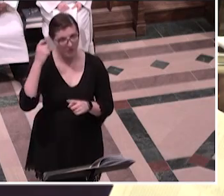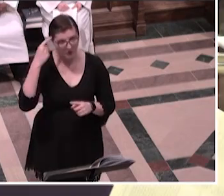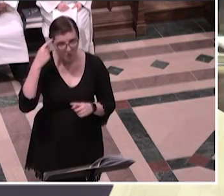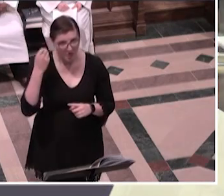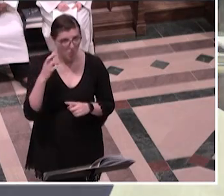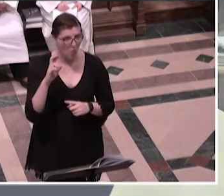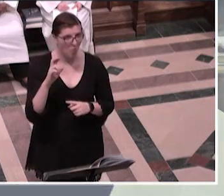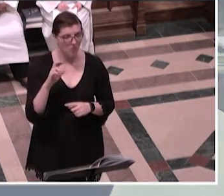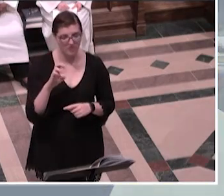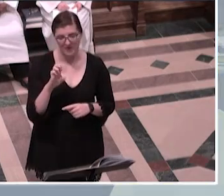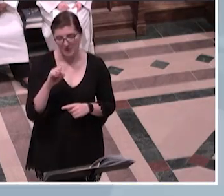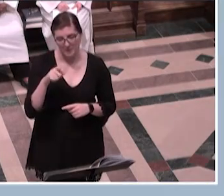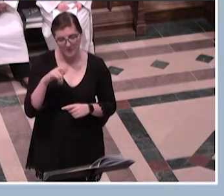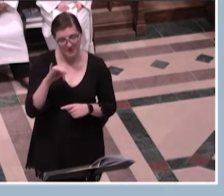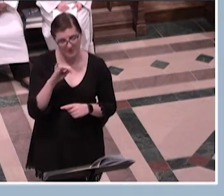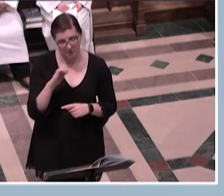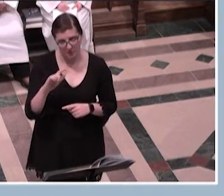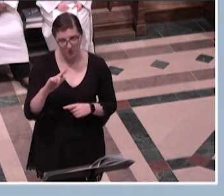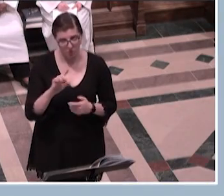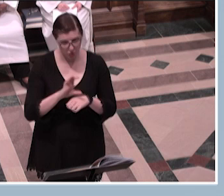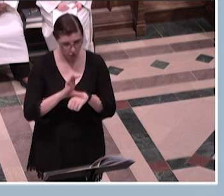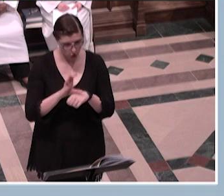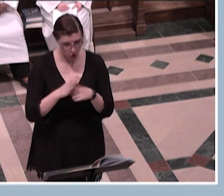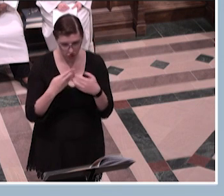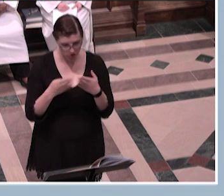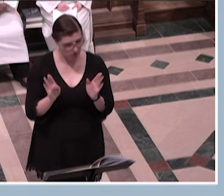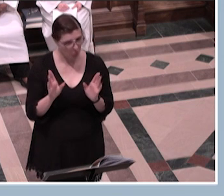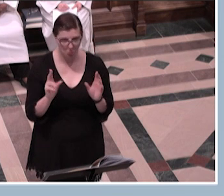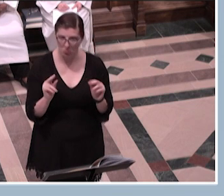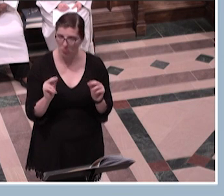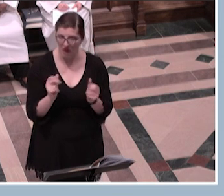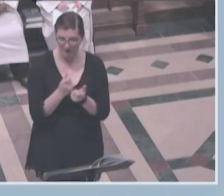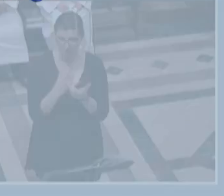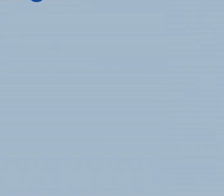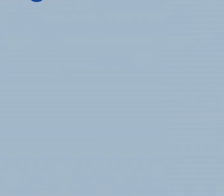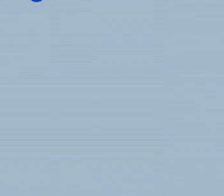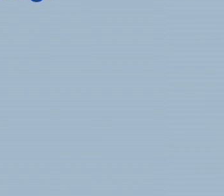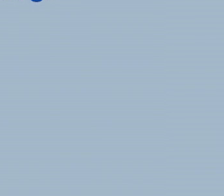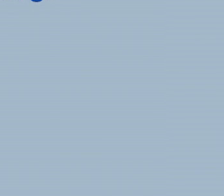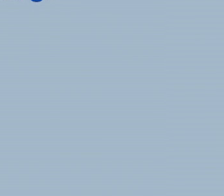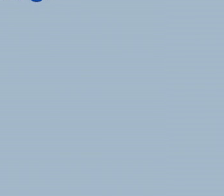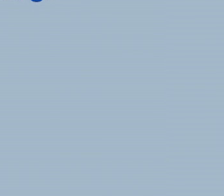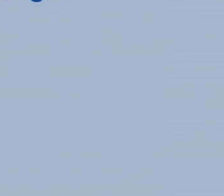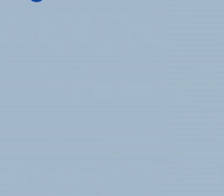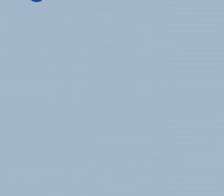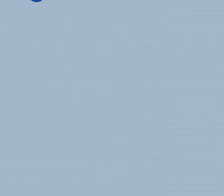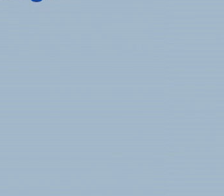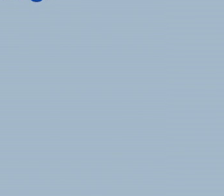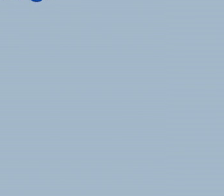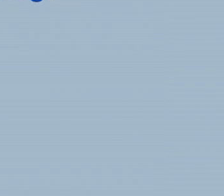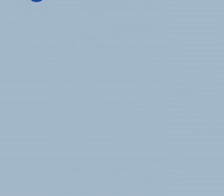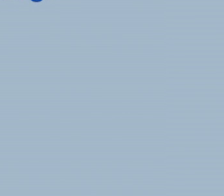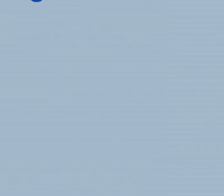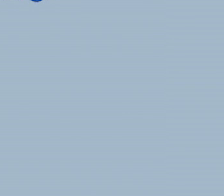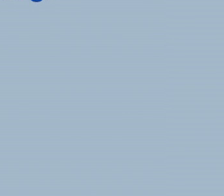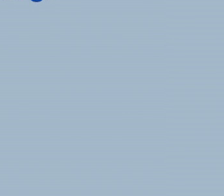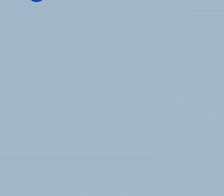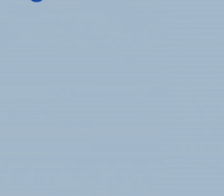Episcopal Church at large. And everything that we do in this space is supported by the generosity of folks like you in the